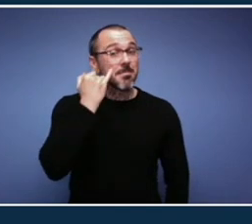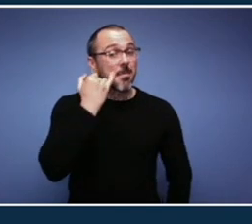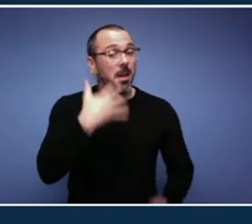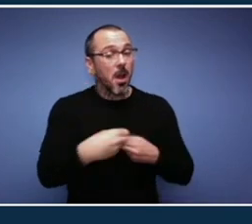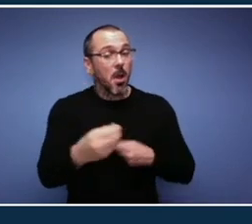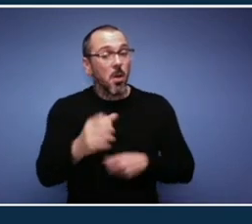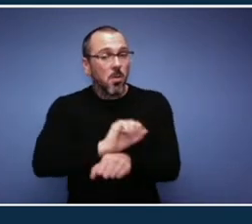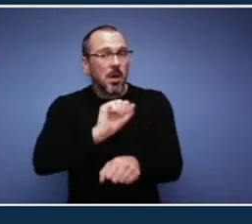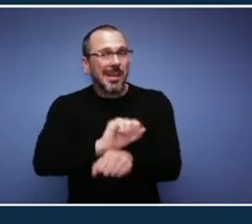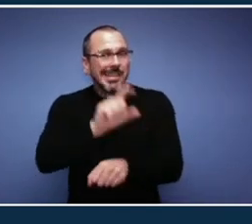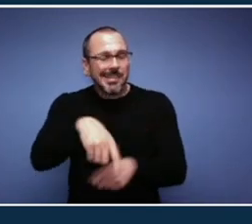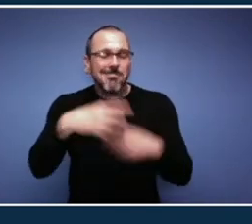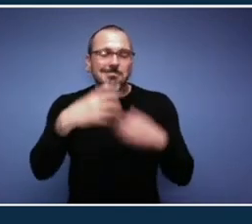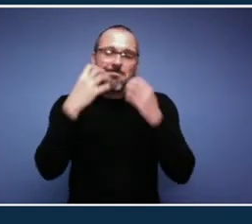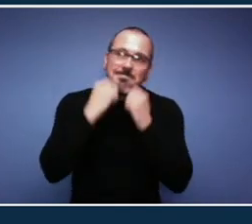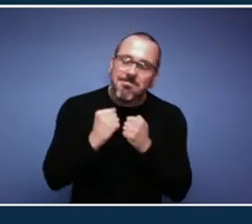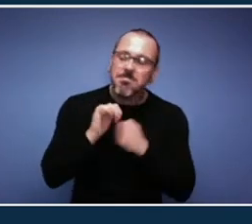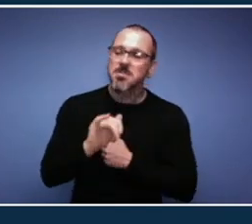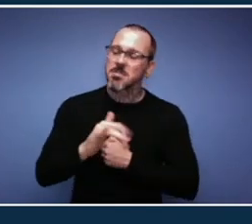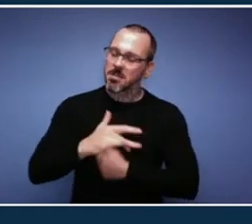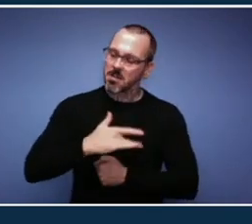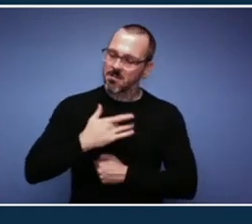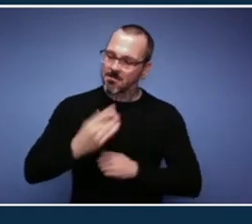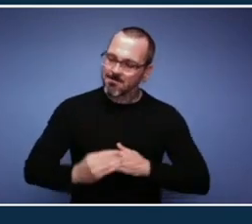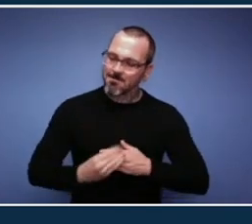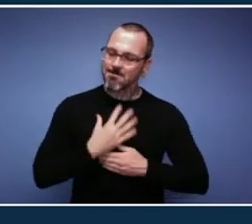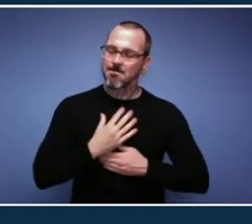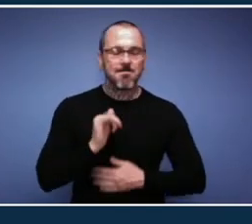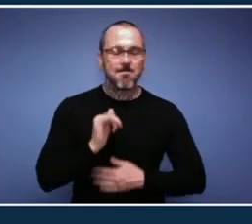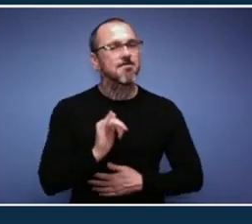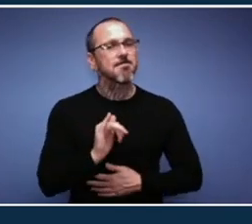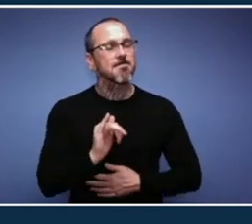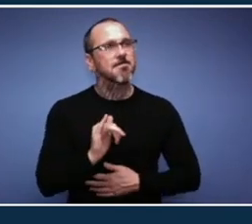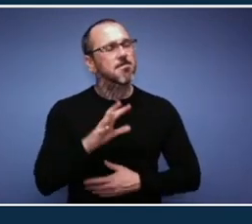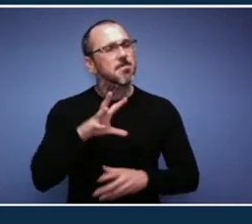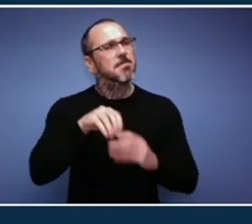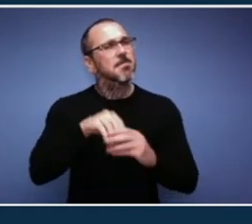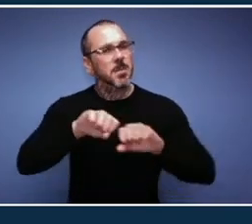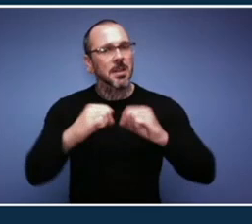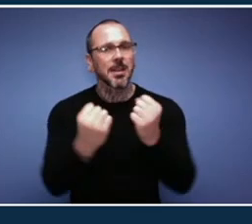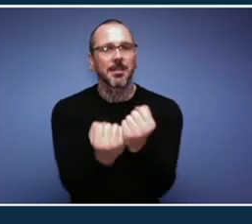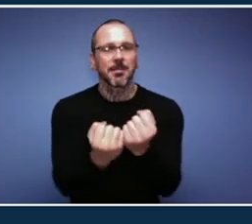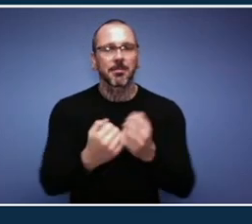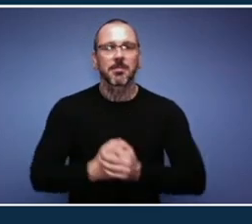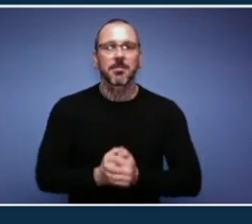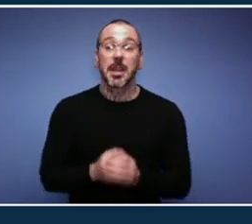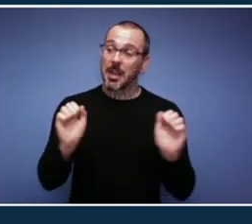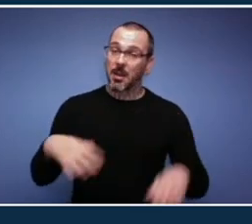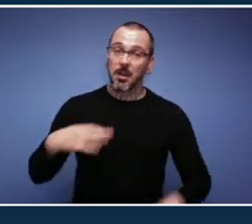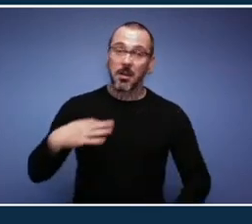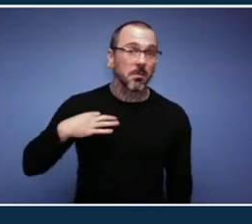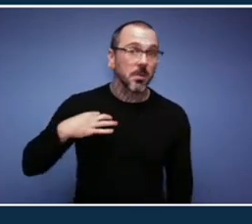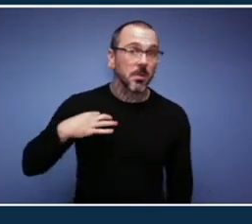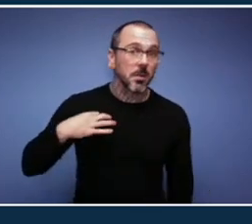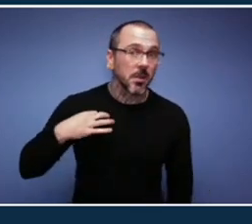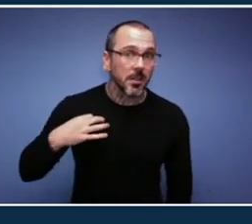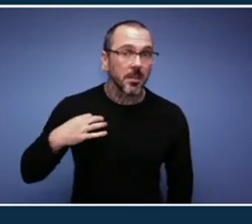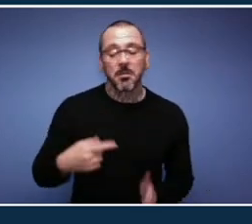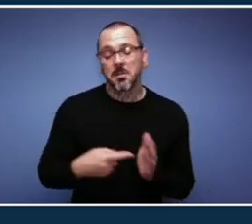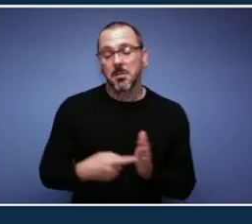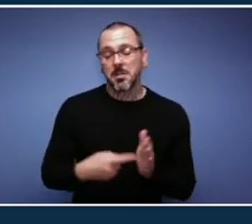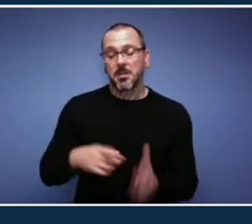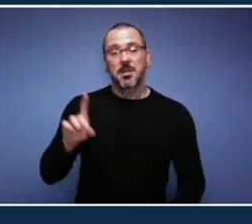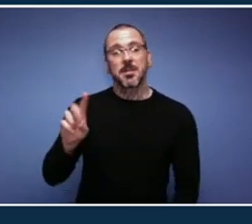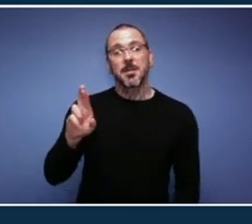to feel worthwhile, whether that be volunteering like I do with the DRC or working with the